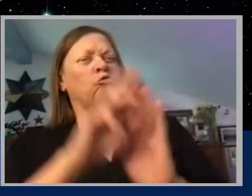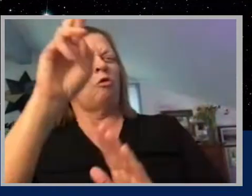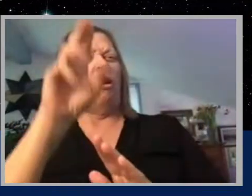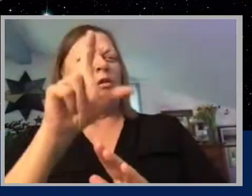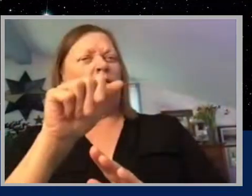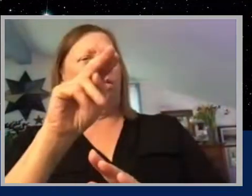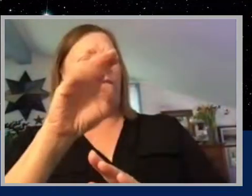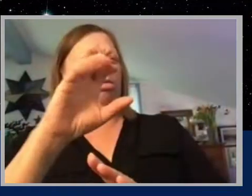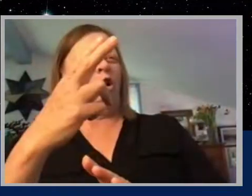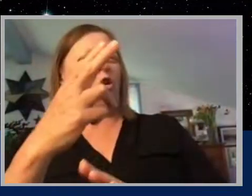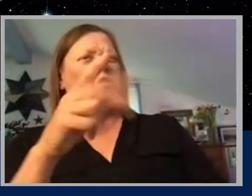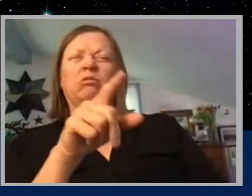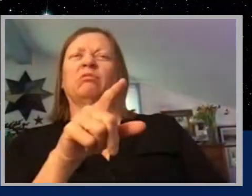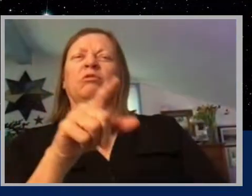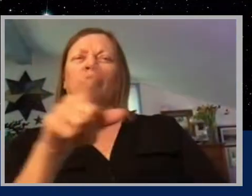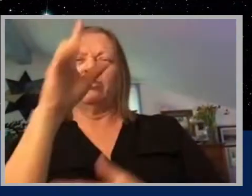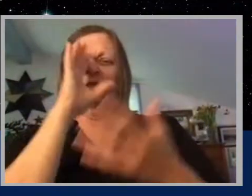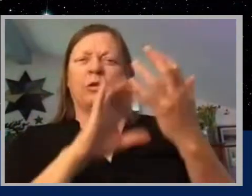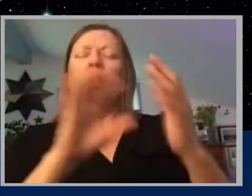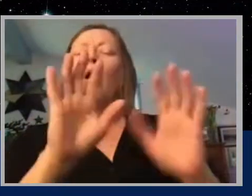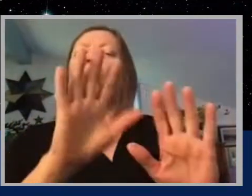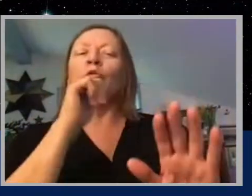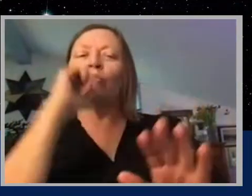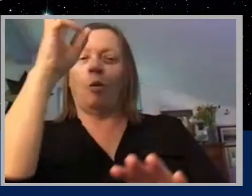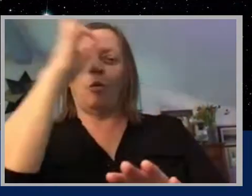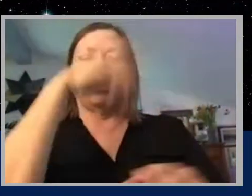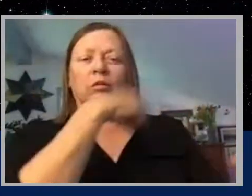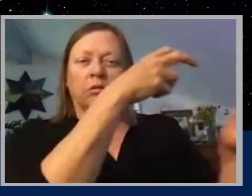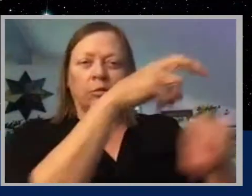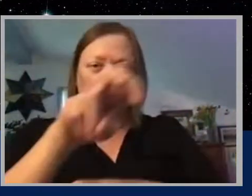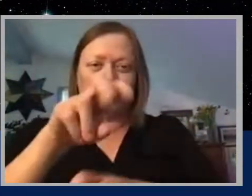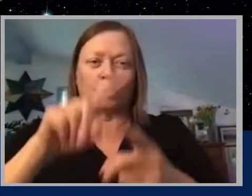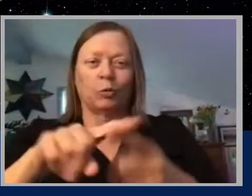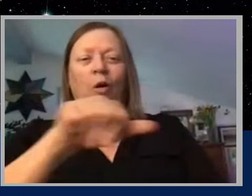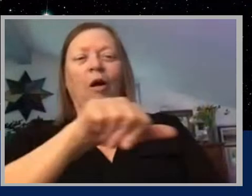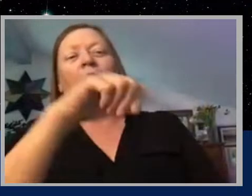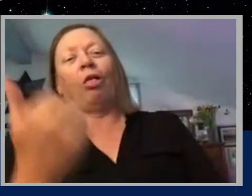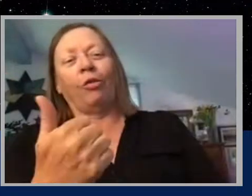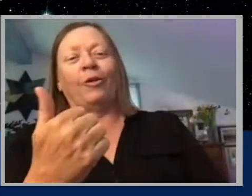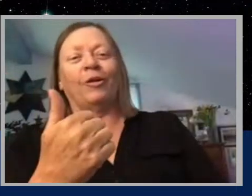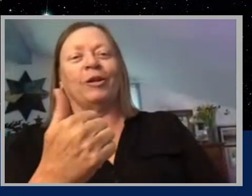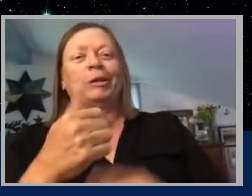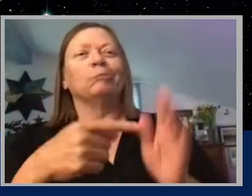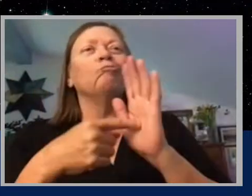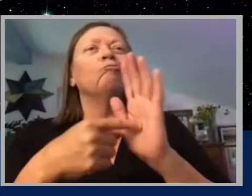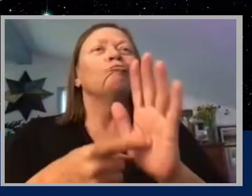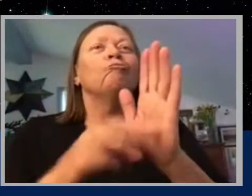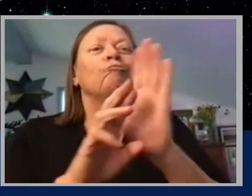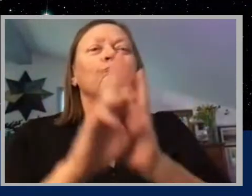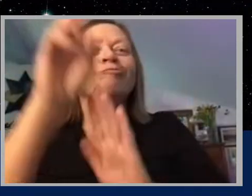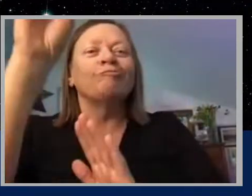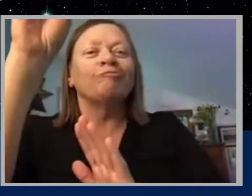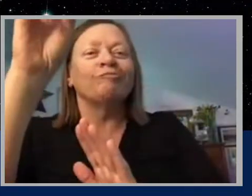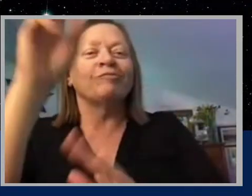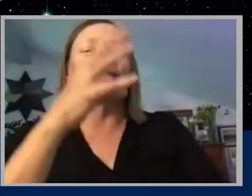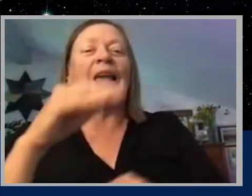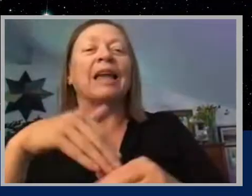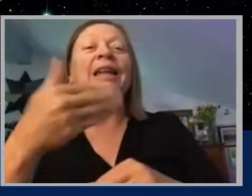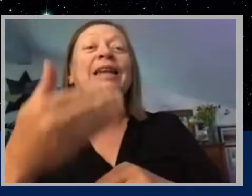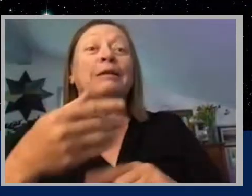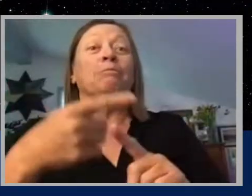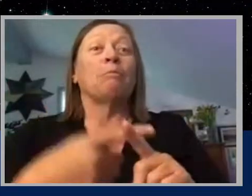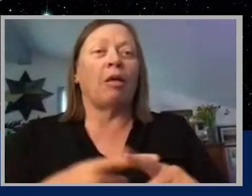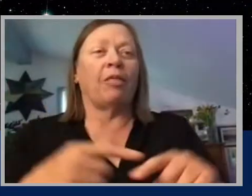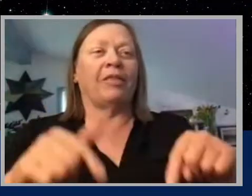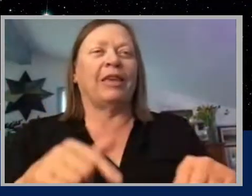sort of sent you over to that other stream. But next month, we are having a stream here as part of Astro